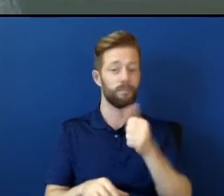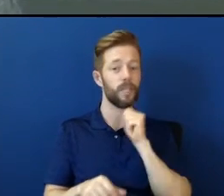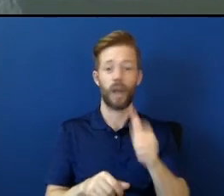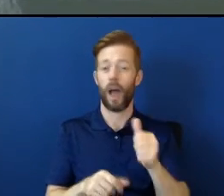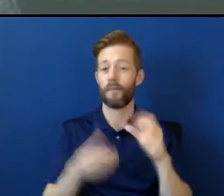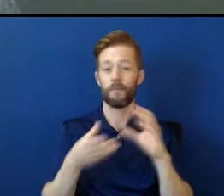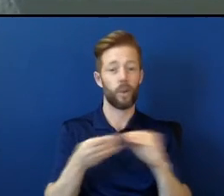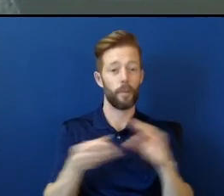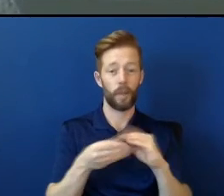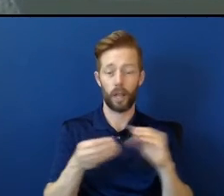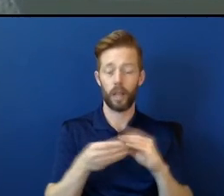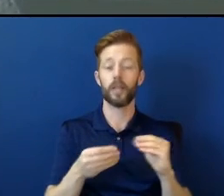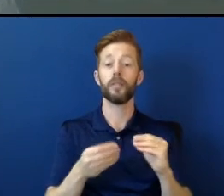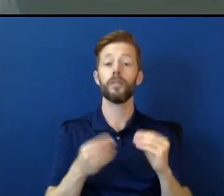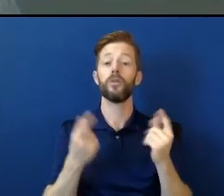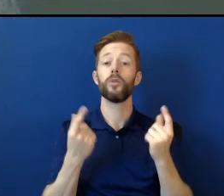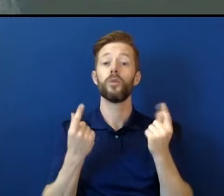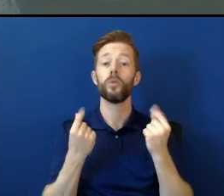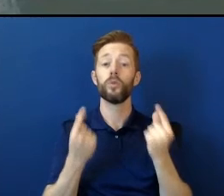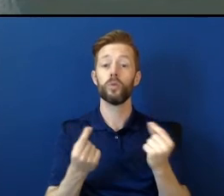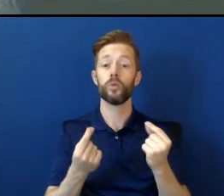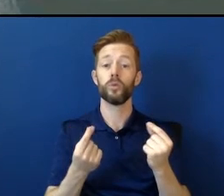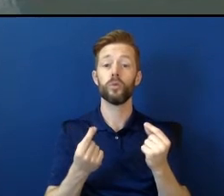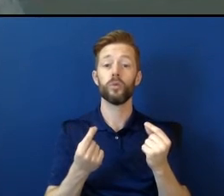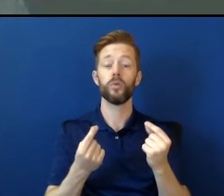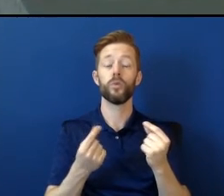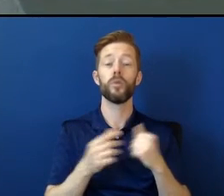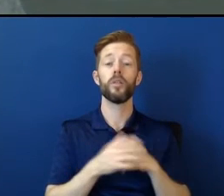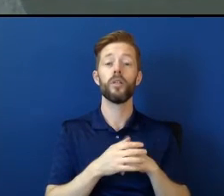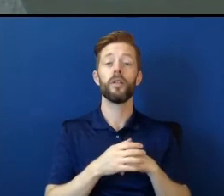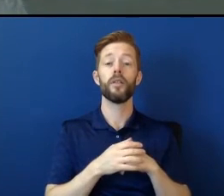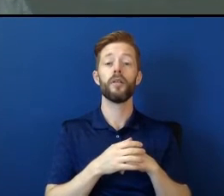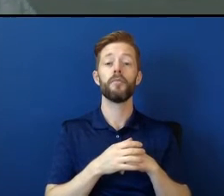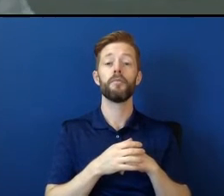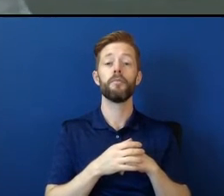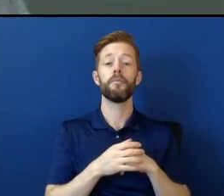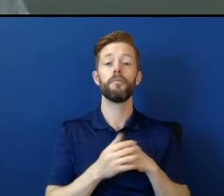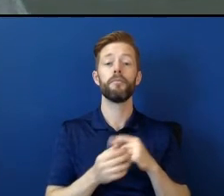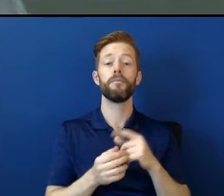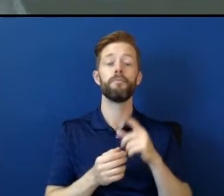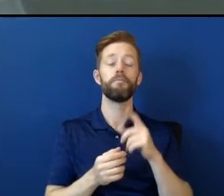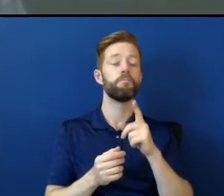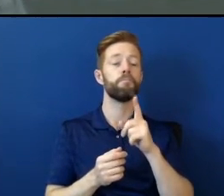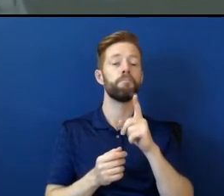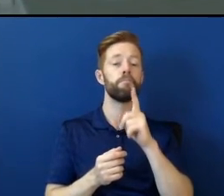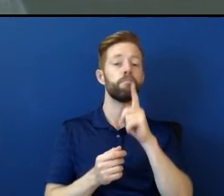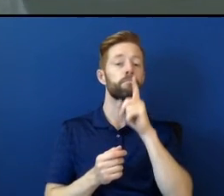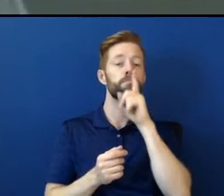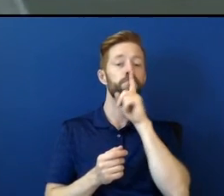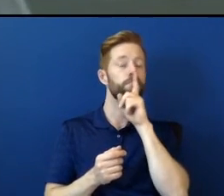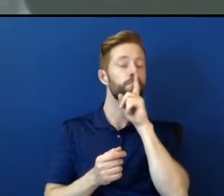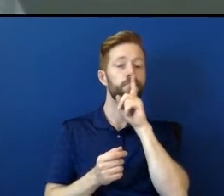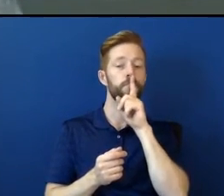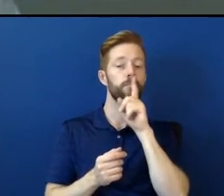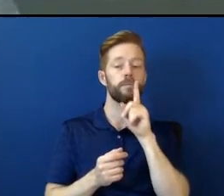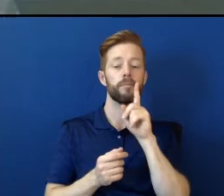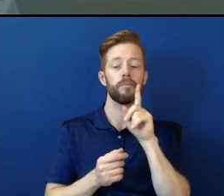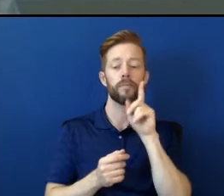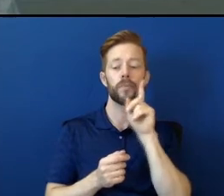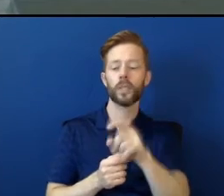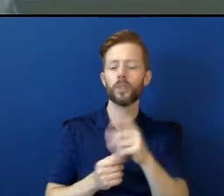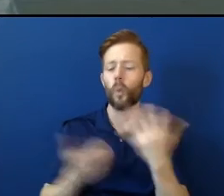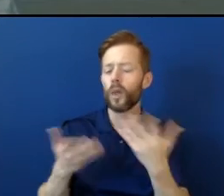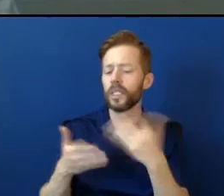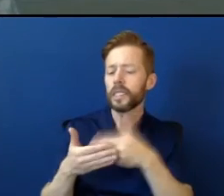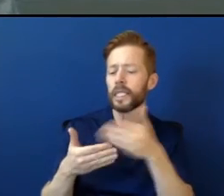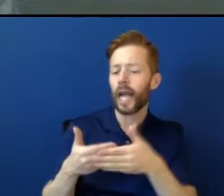children, something to do is to not ask them, if it's a number series, to not ask them to